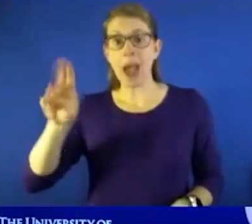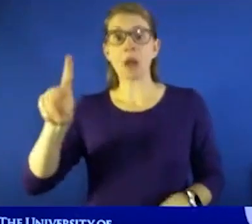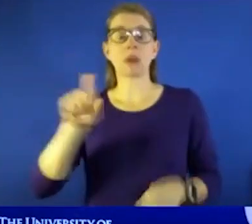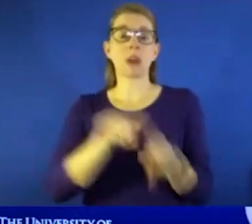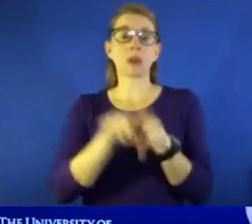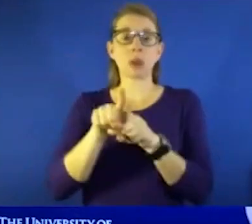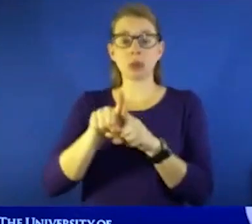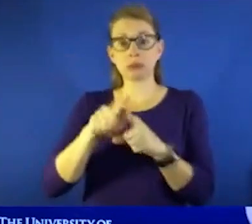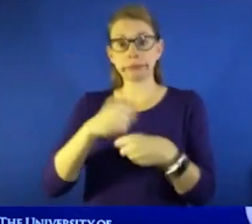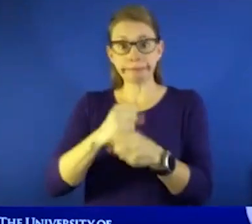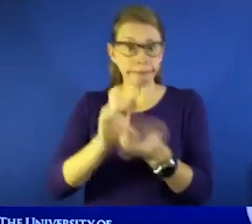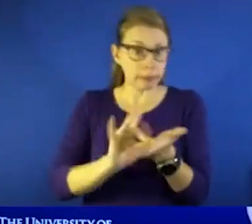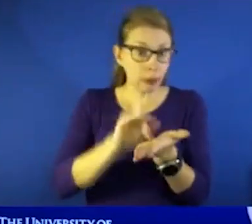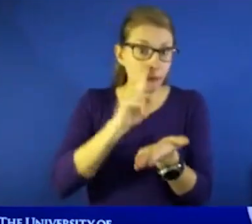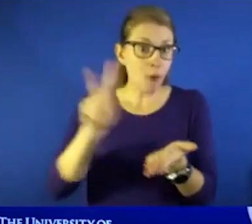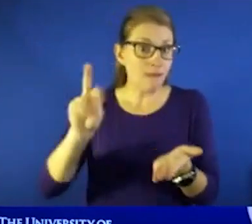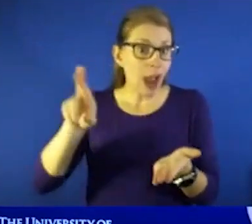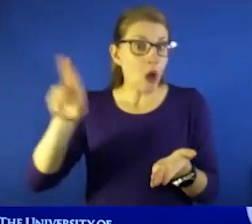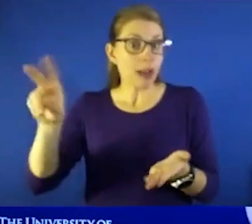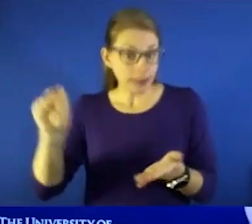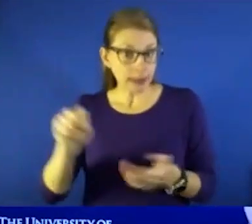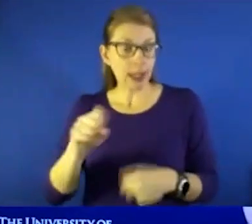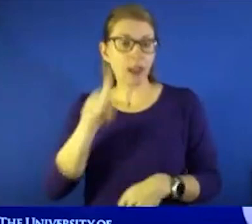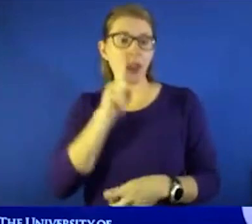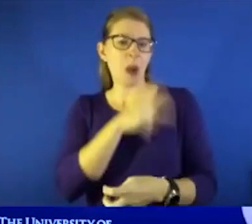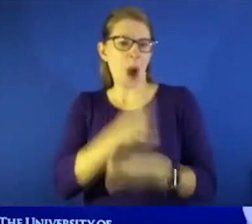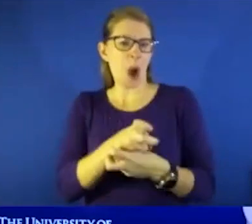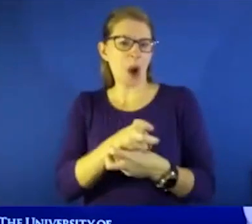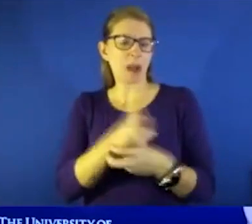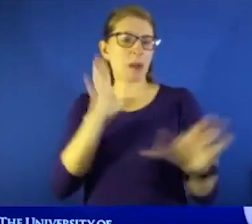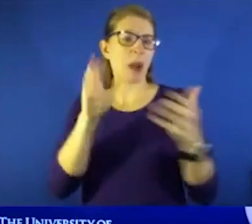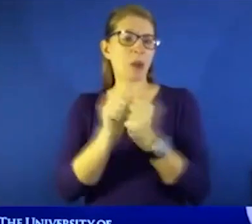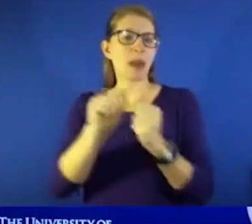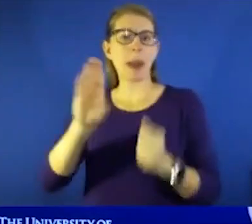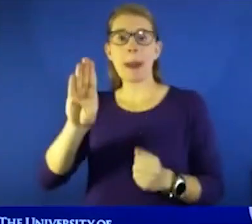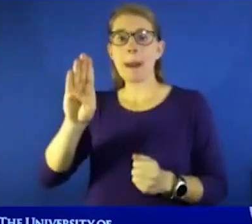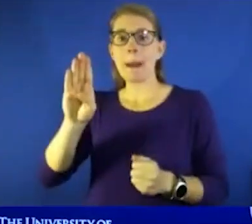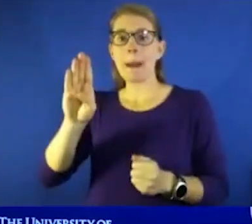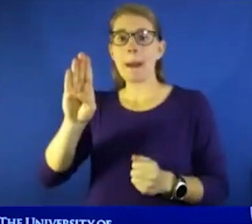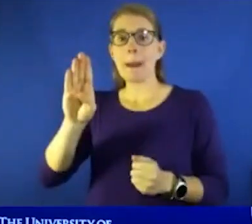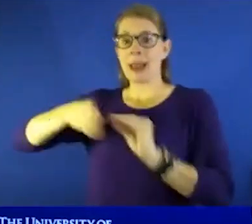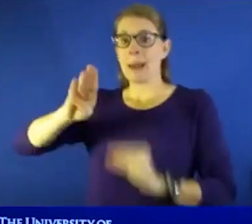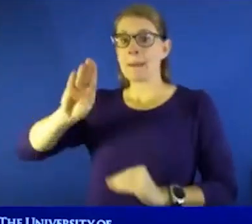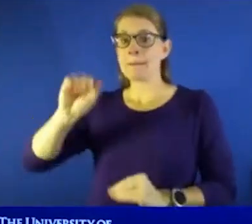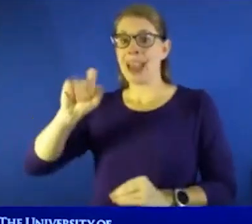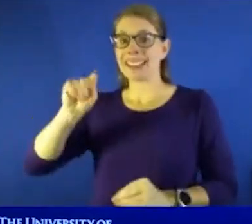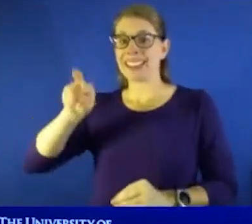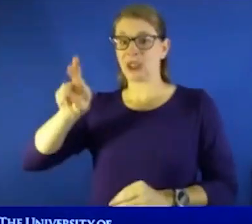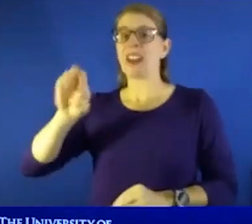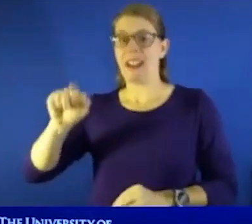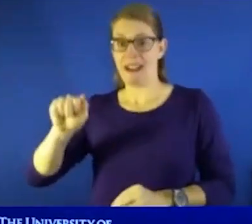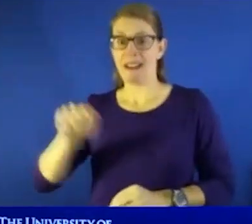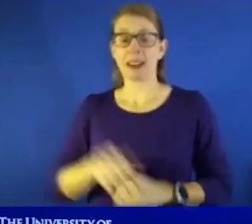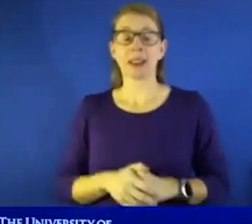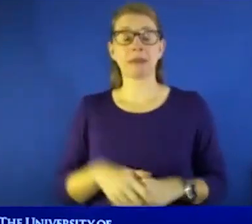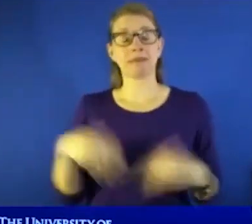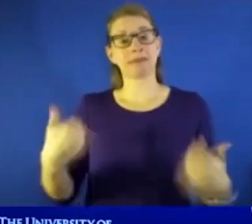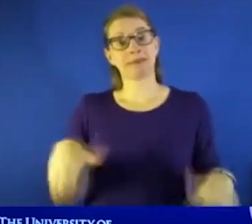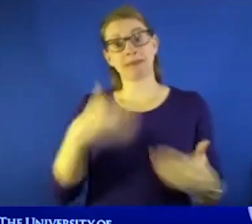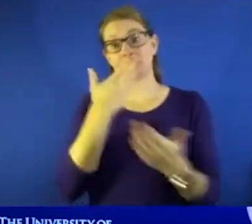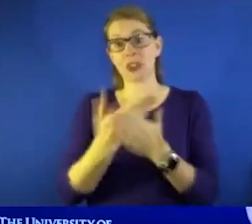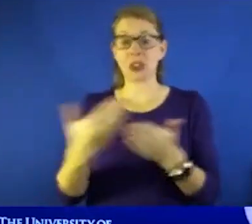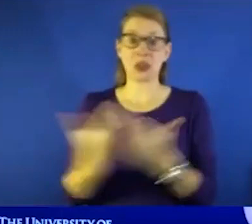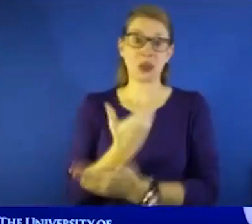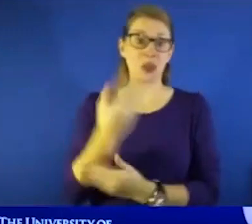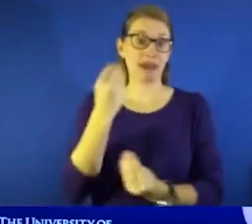viruses quite a bit more, I think, than bacteria. So this is really good new information. We would still like to